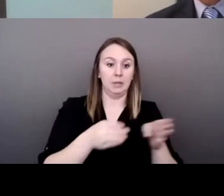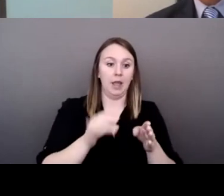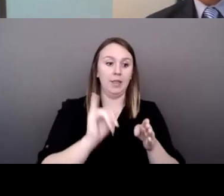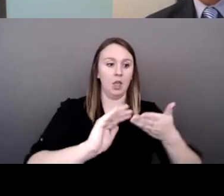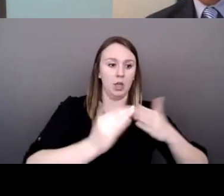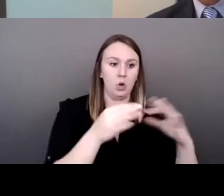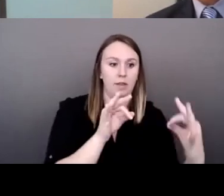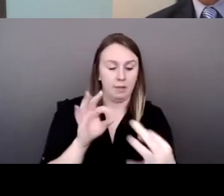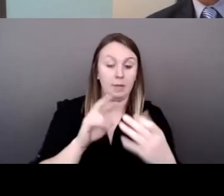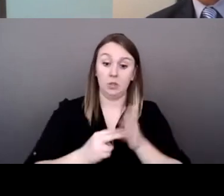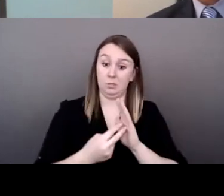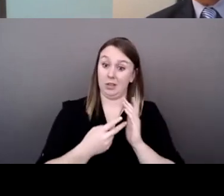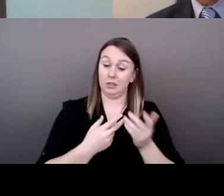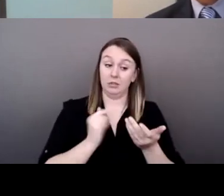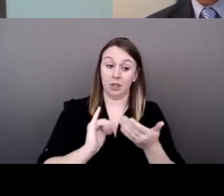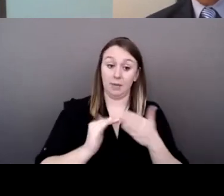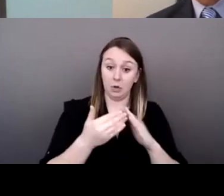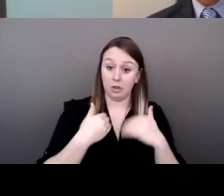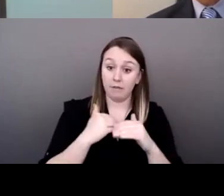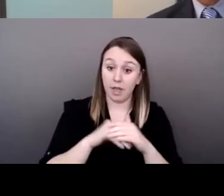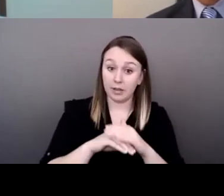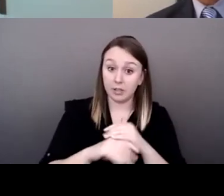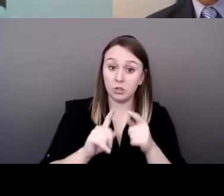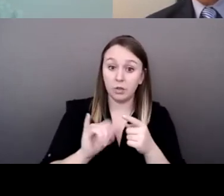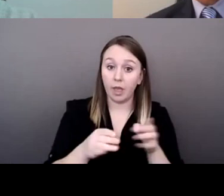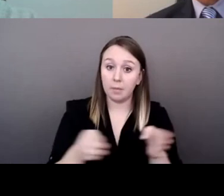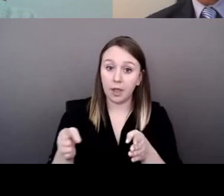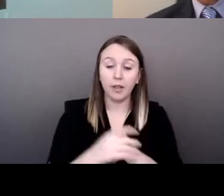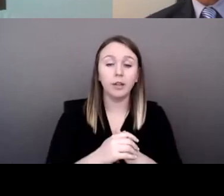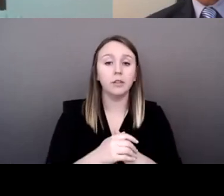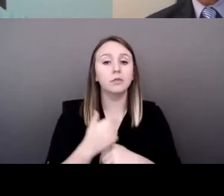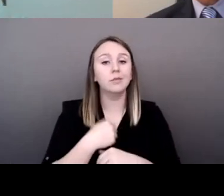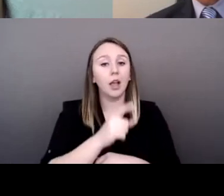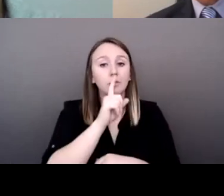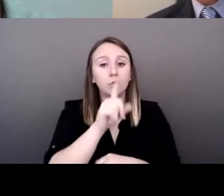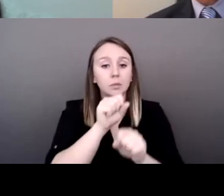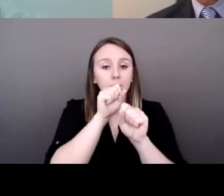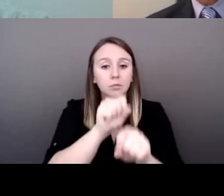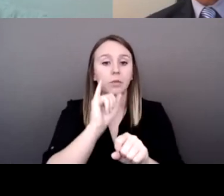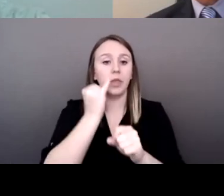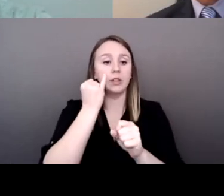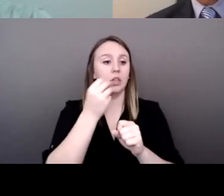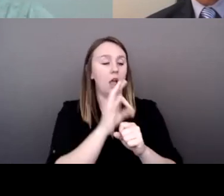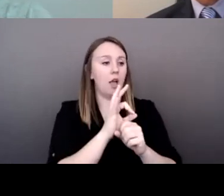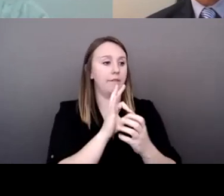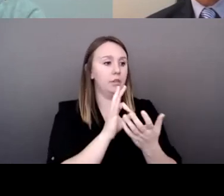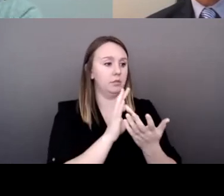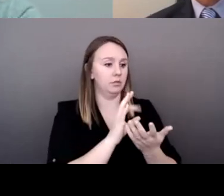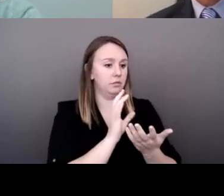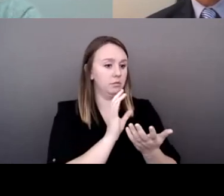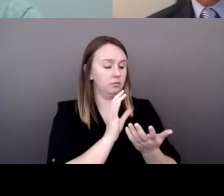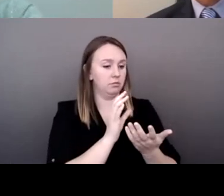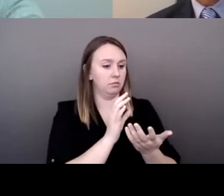would ultimately have access there. So and I actually really love the idea of that organically growing from